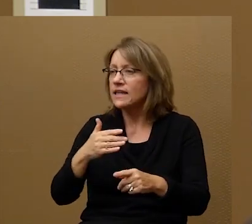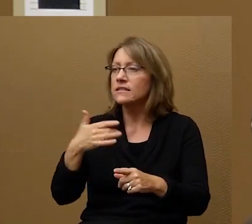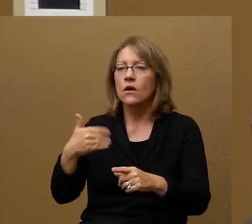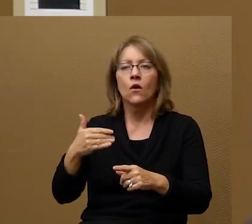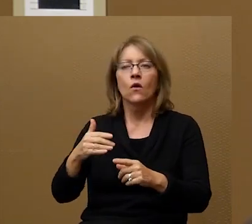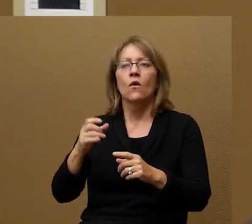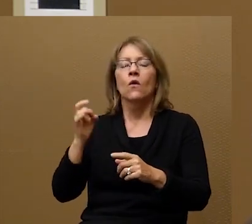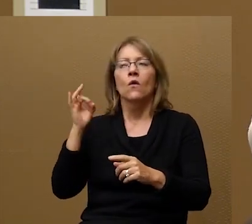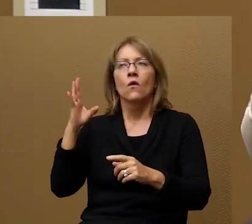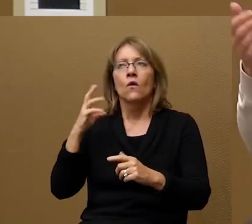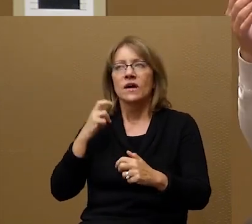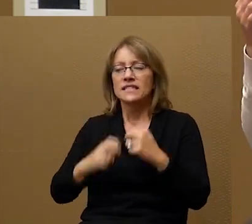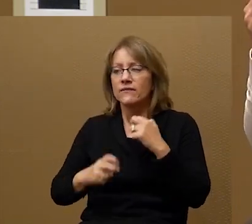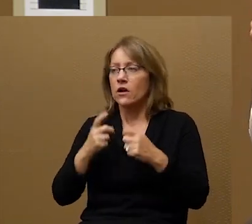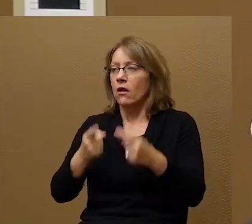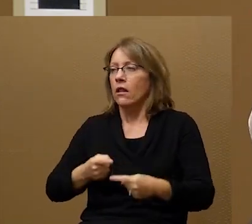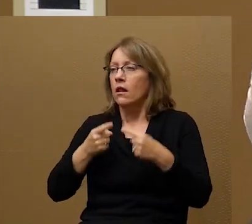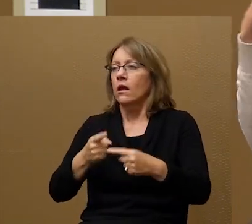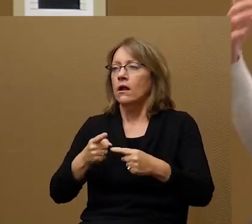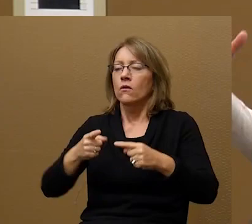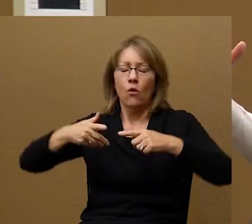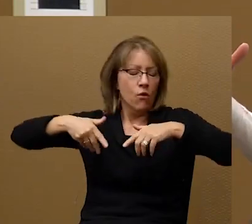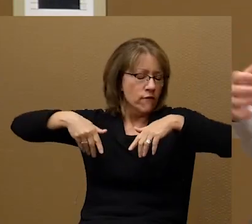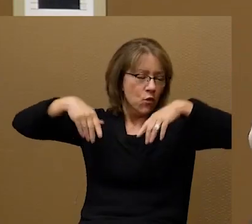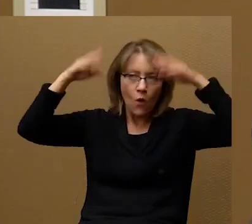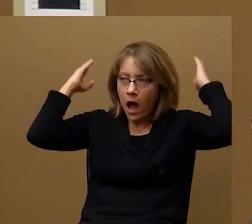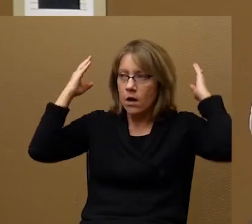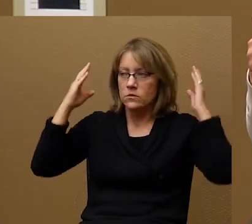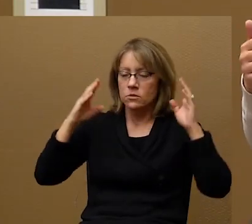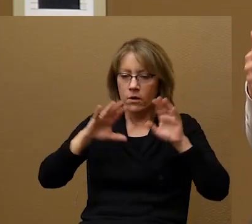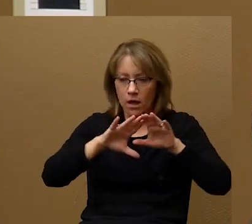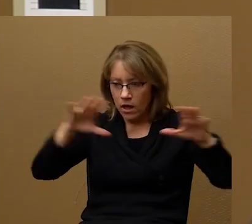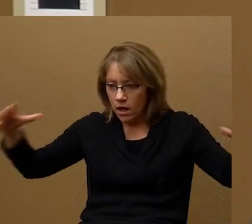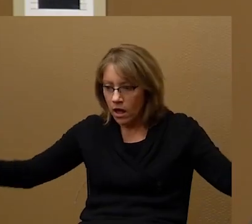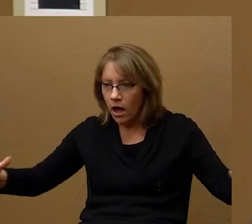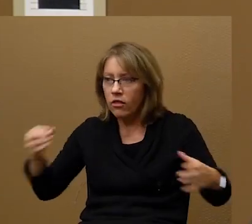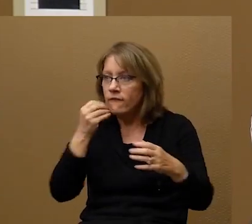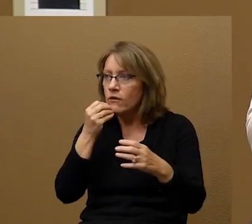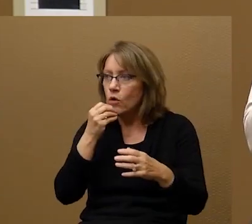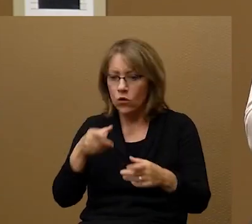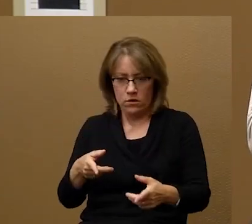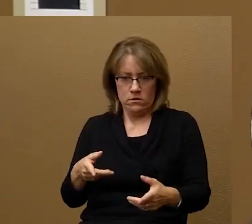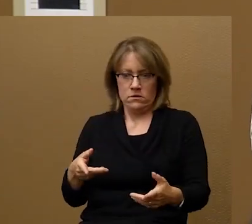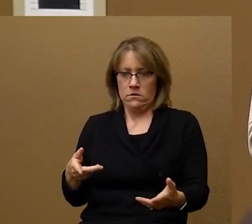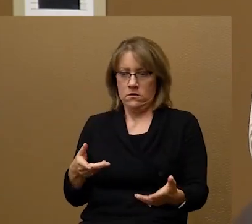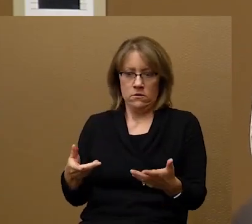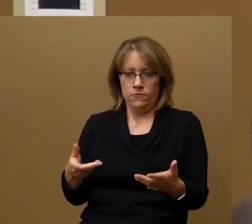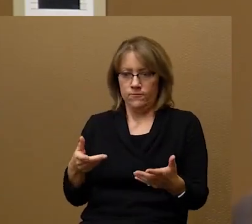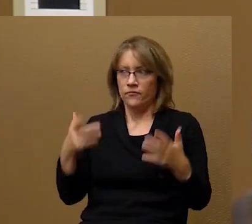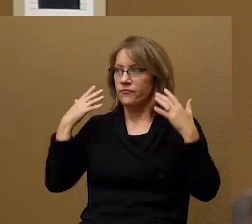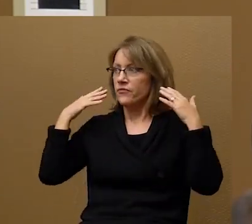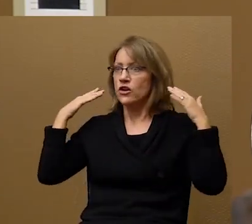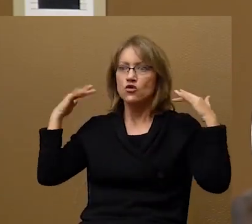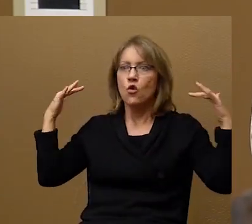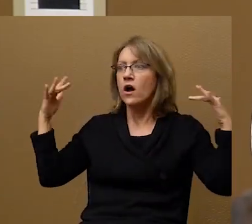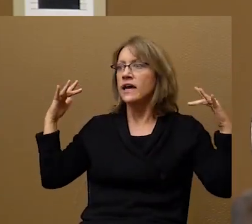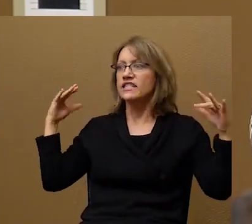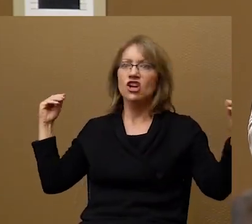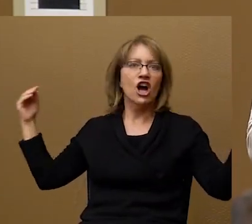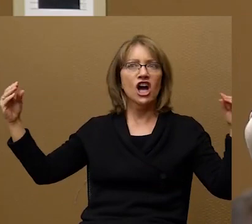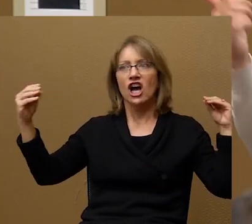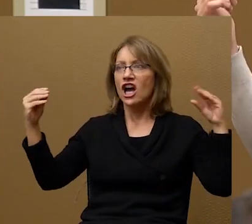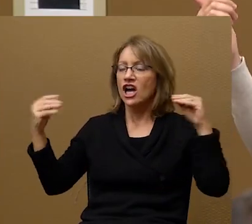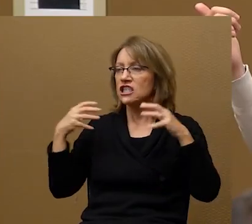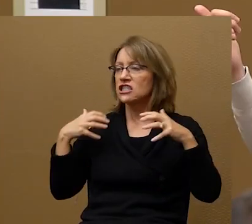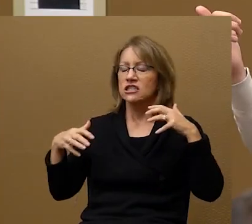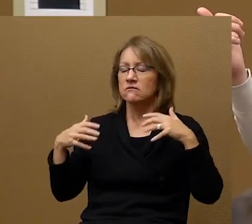They might be overwhelmed by all the food on the table. It might be hard to process. All the noise might be really difficult. They